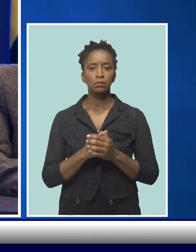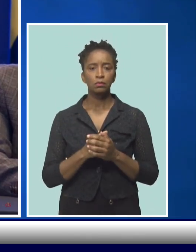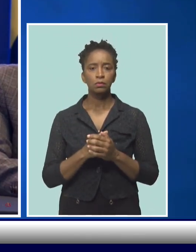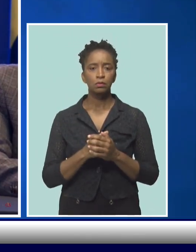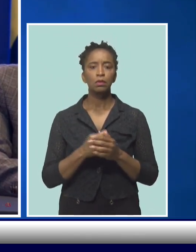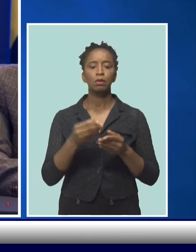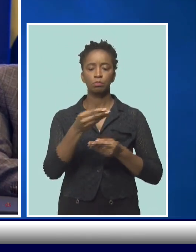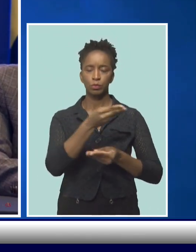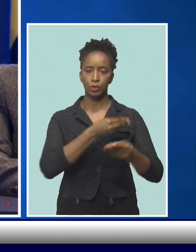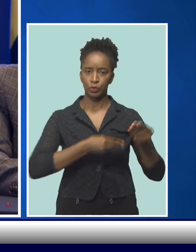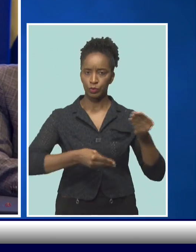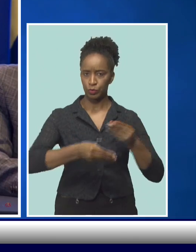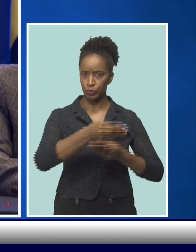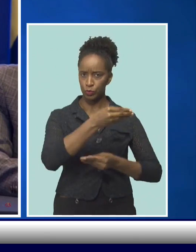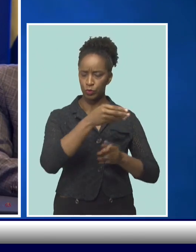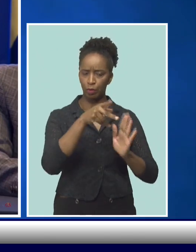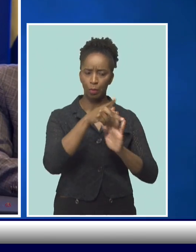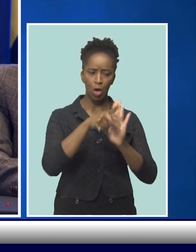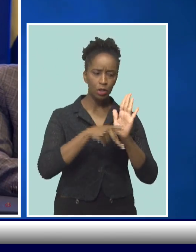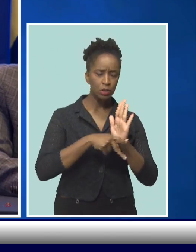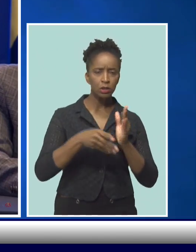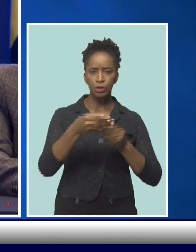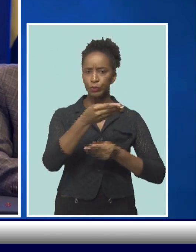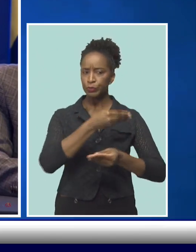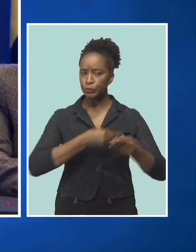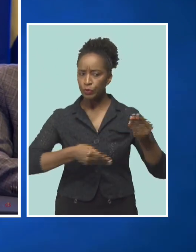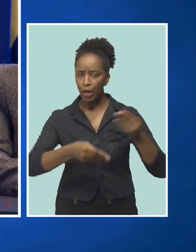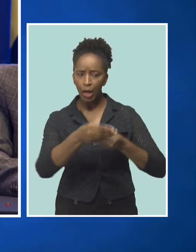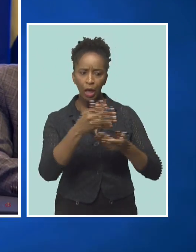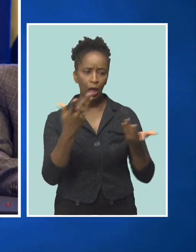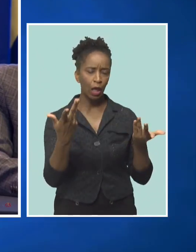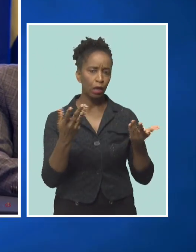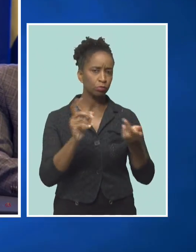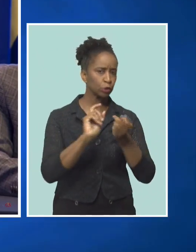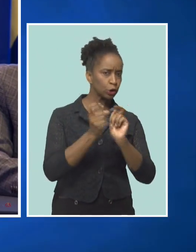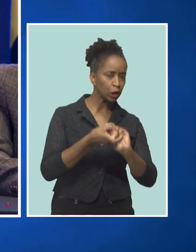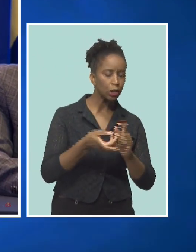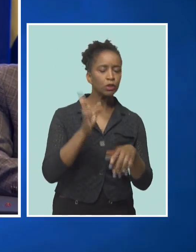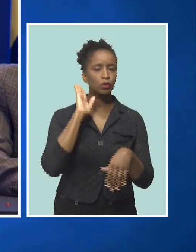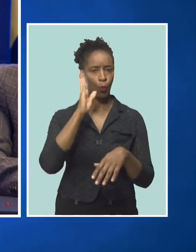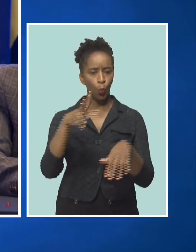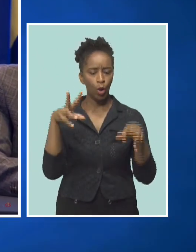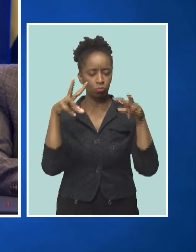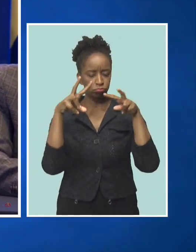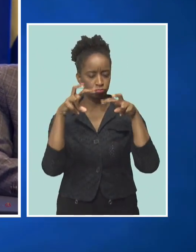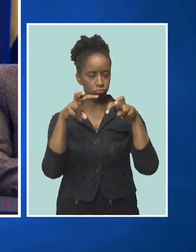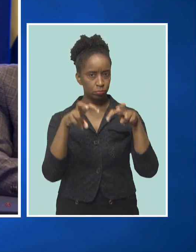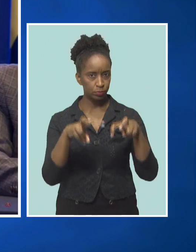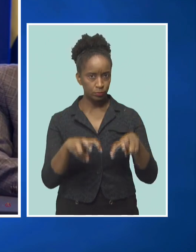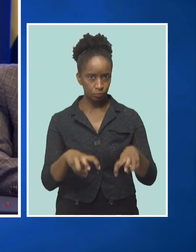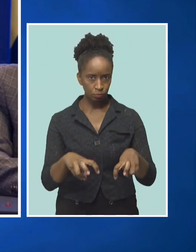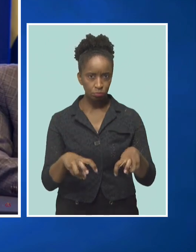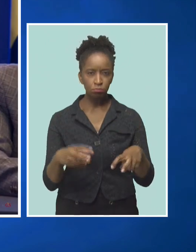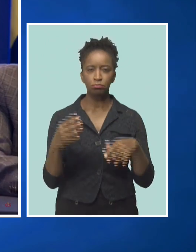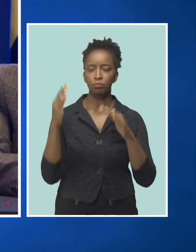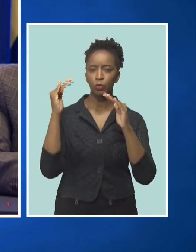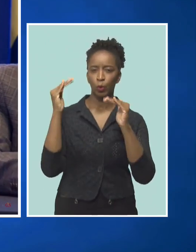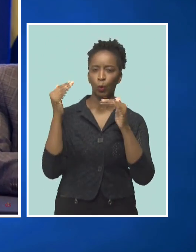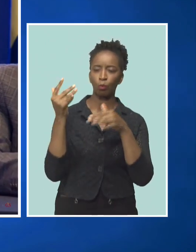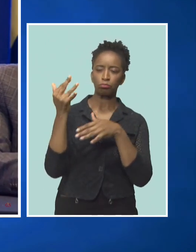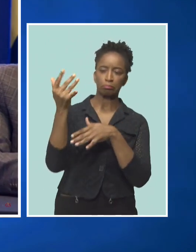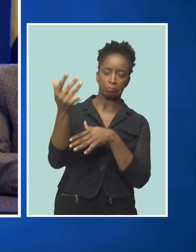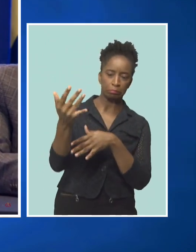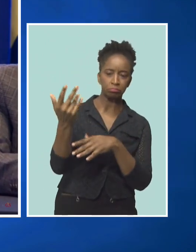trade situation with the United States, and we hope that in another 3 or 4 months we will